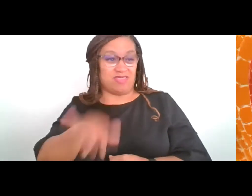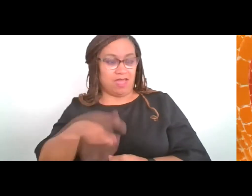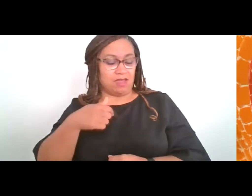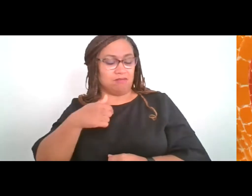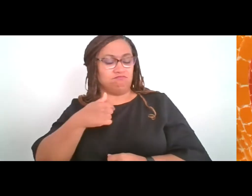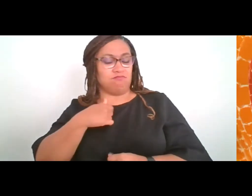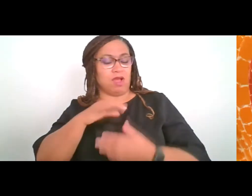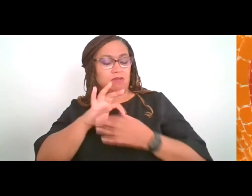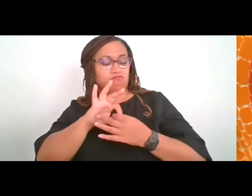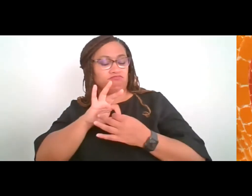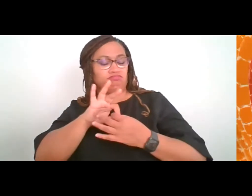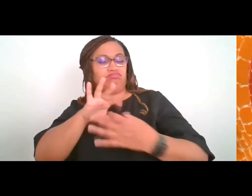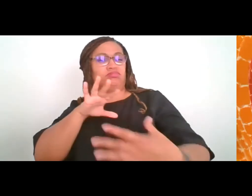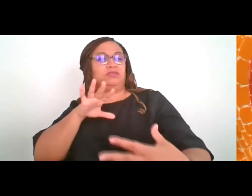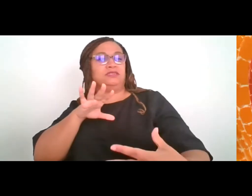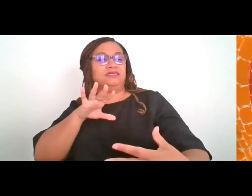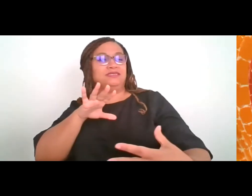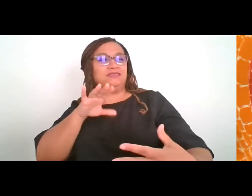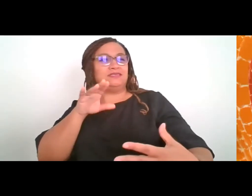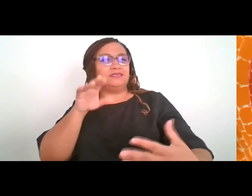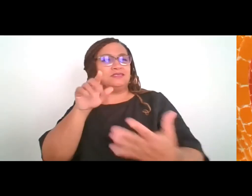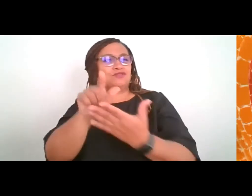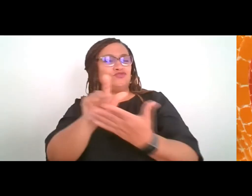its divine perfection,